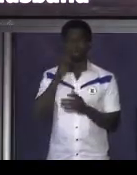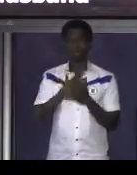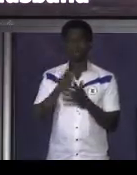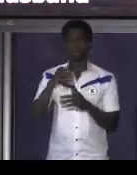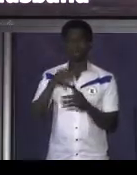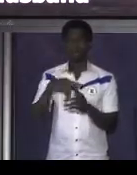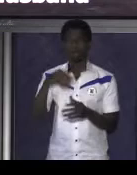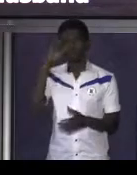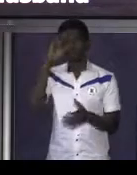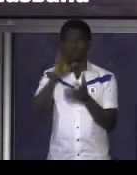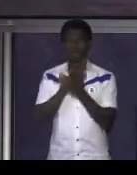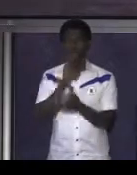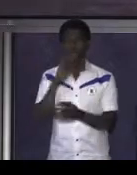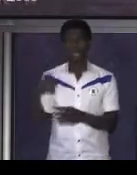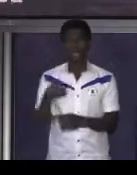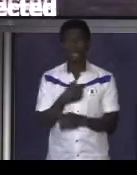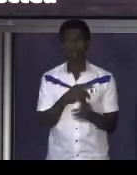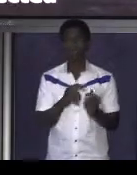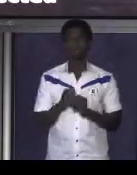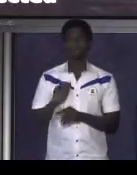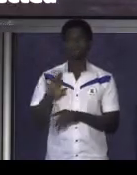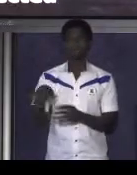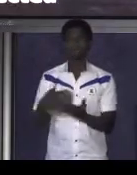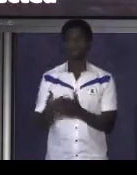we together? Well done.